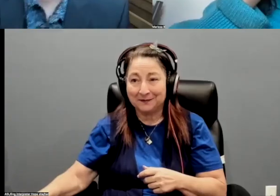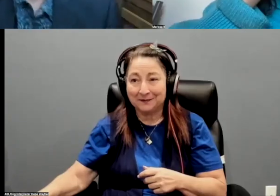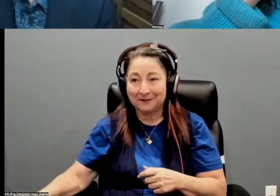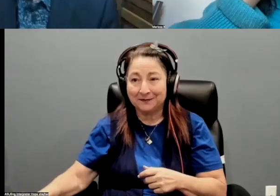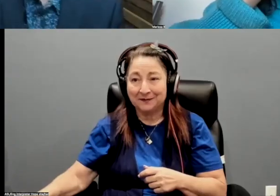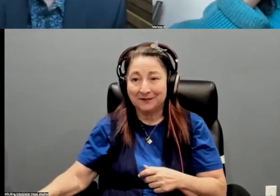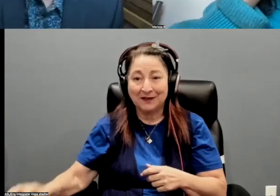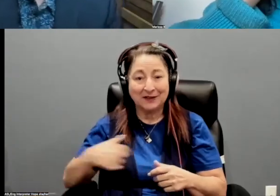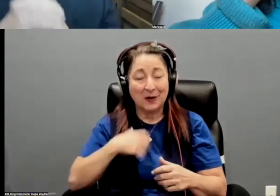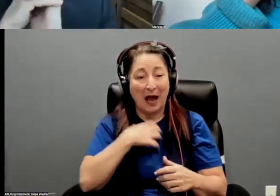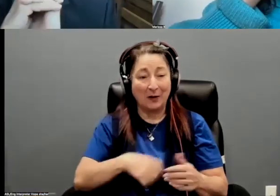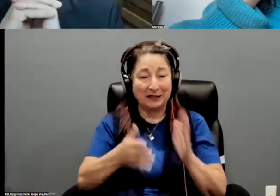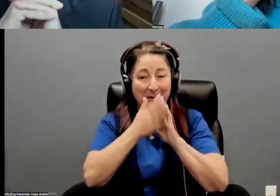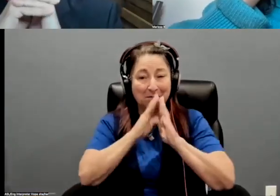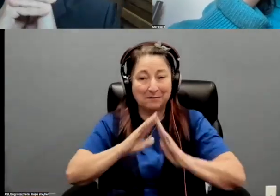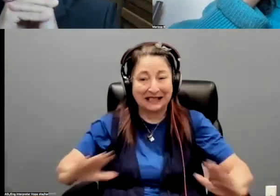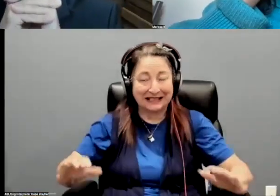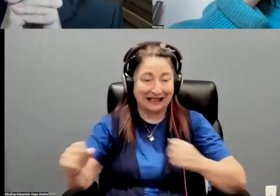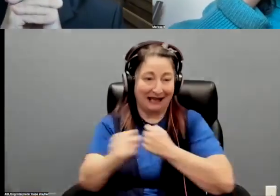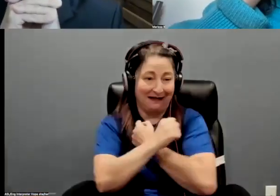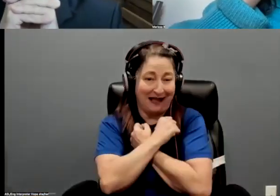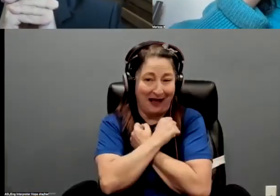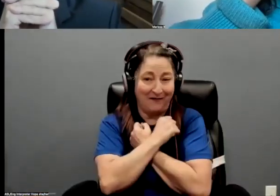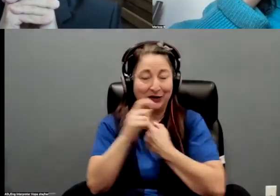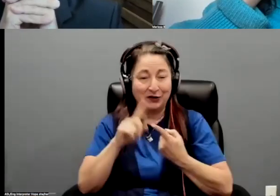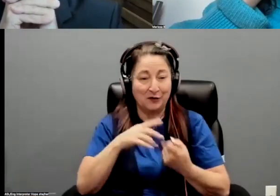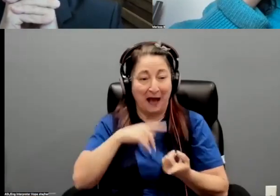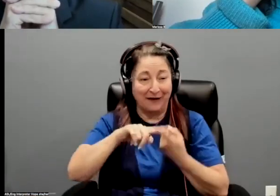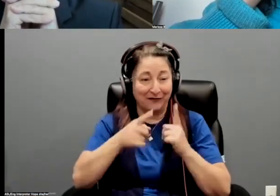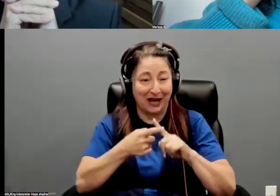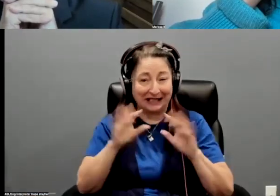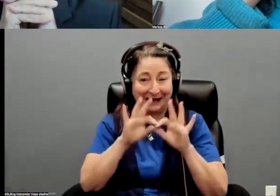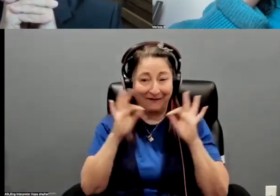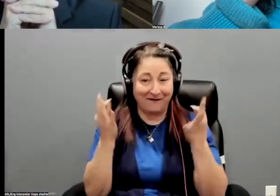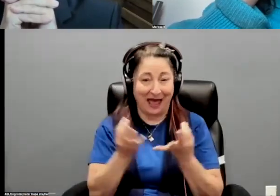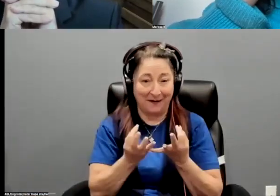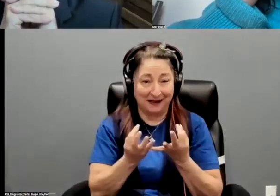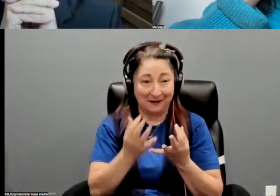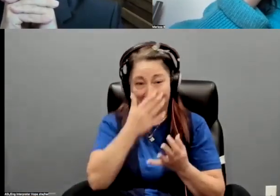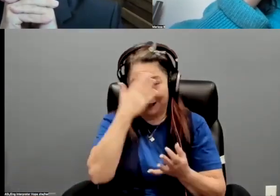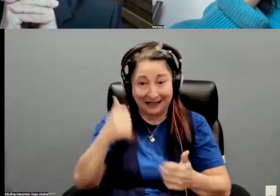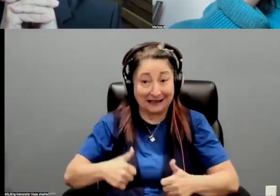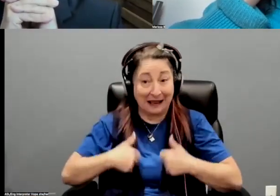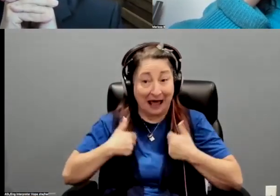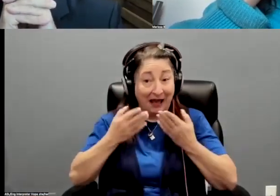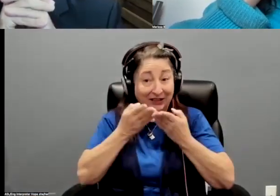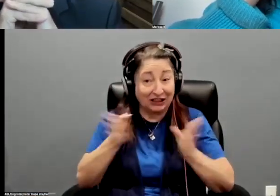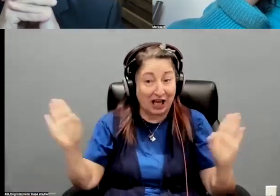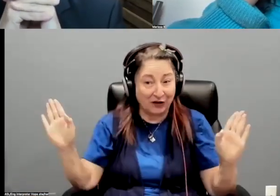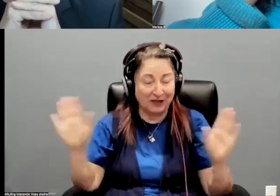my friends and family, um because life in general is stressful,